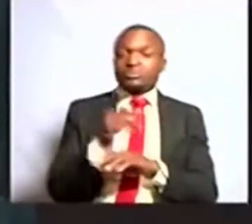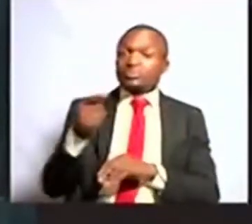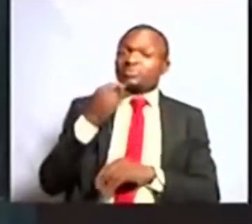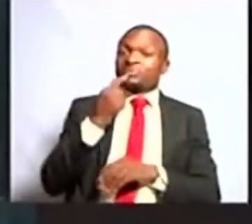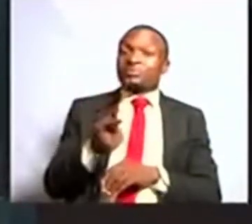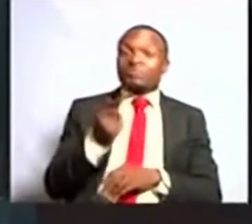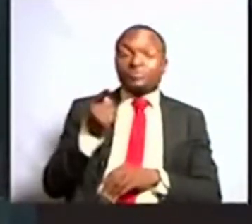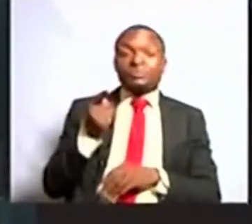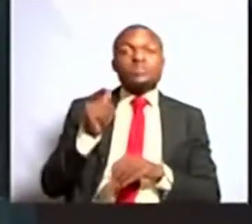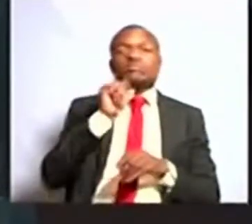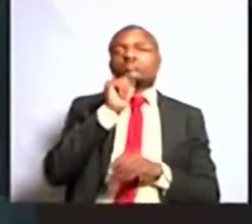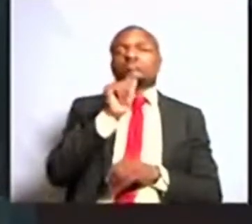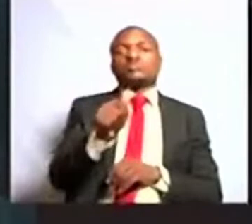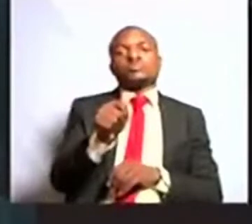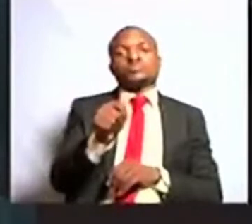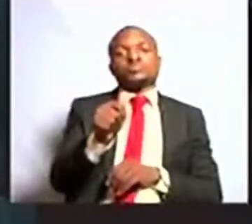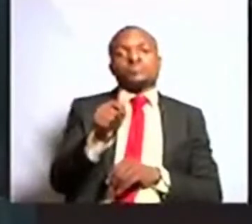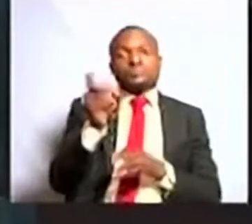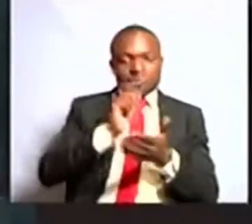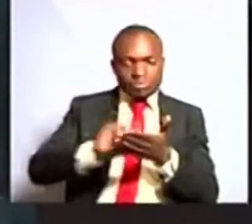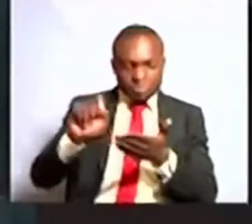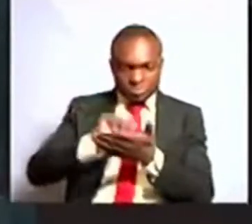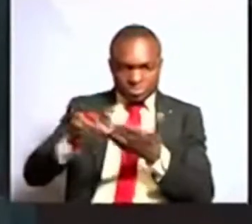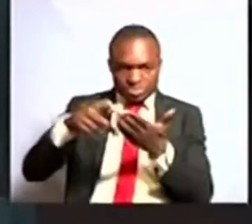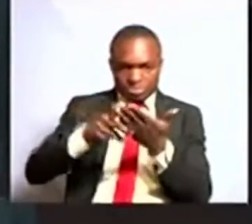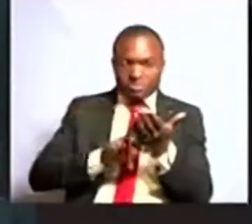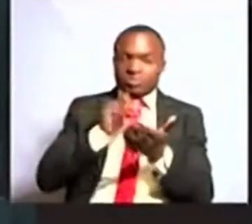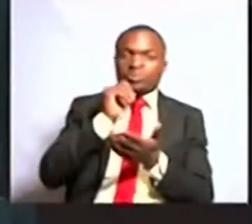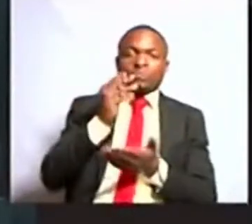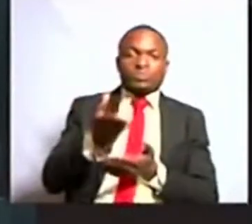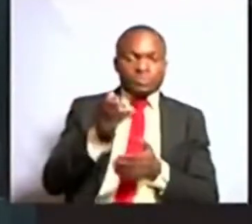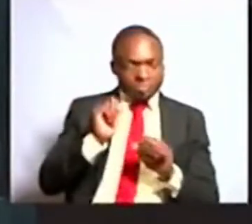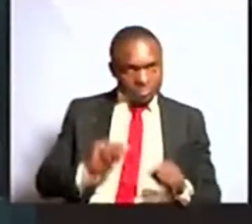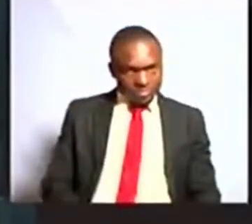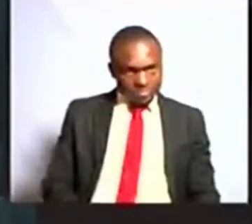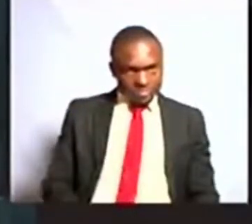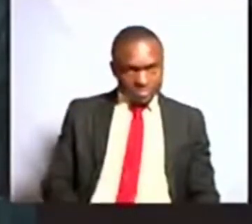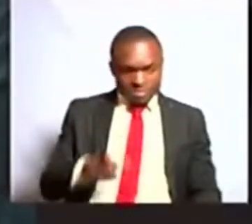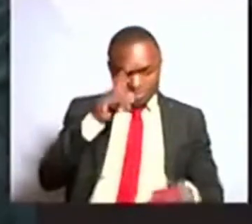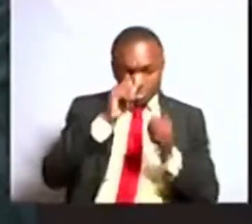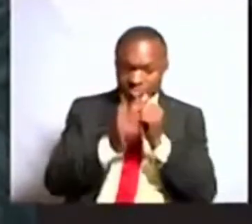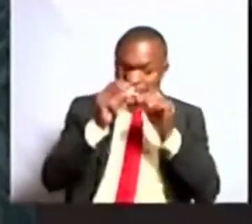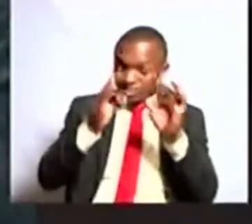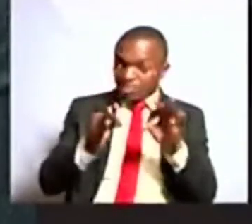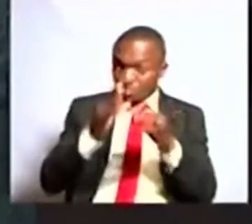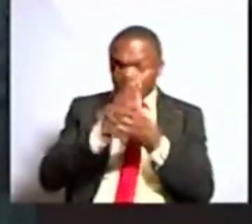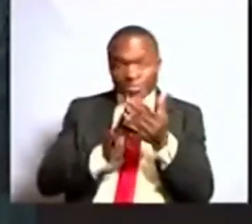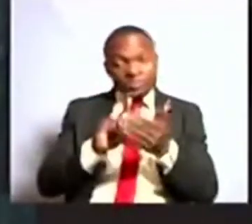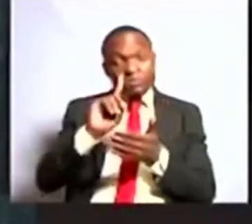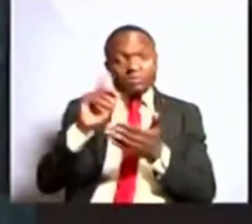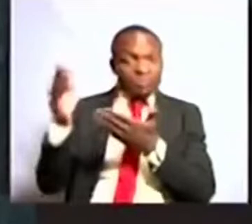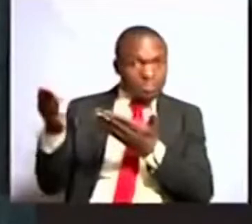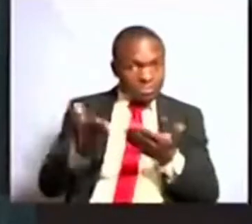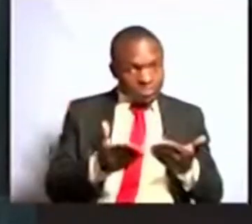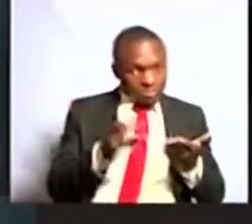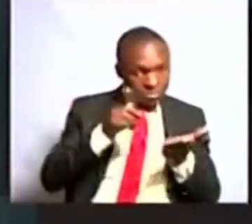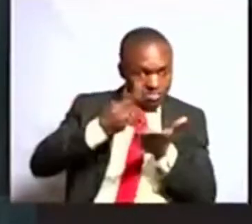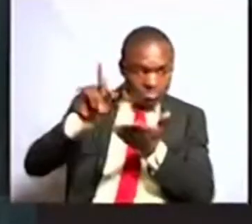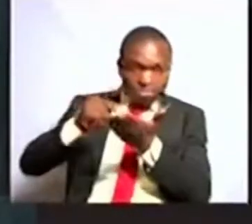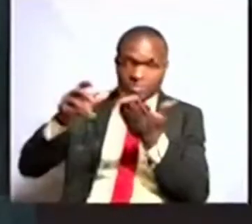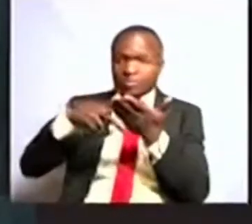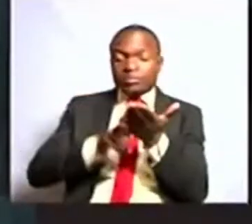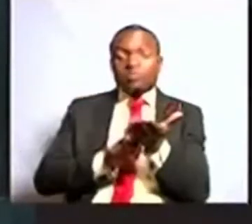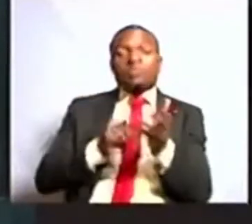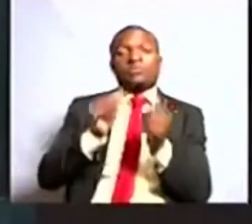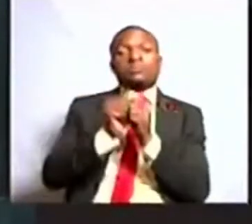Director of Finance that don't write the vouchers which are not there. Because if somebody brings the payment voucher